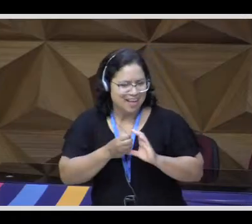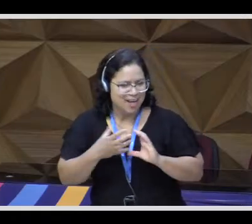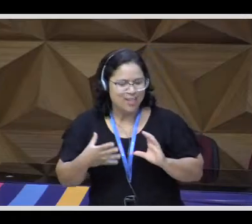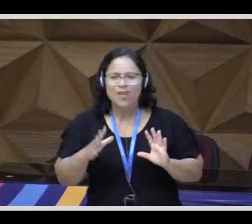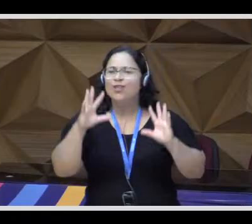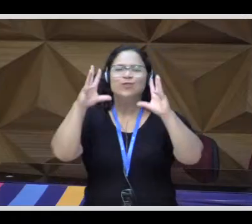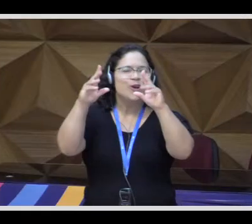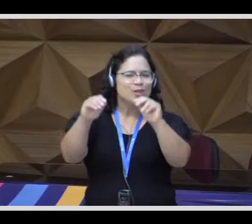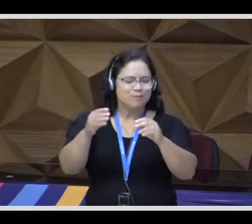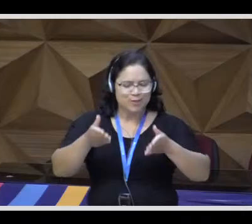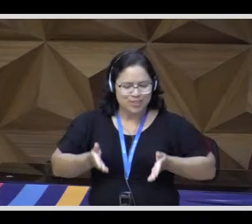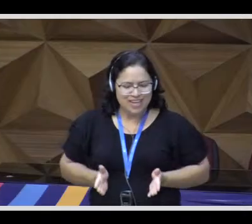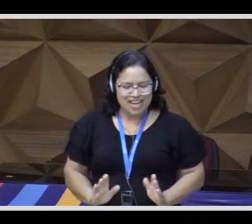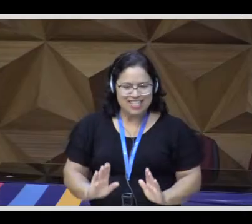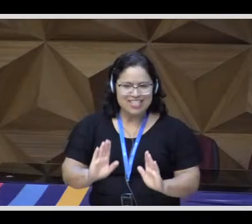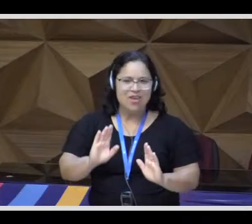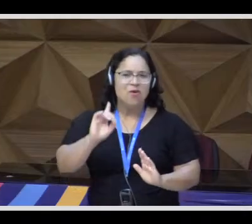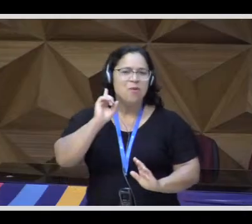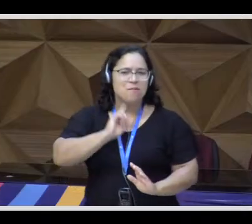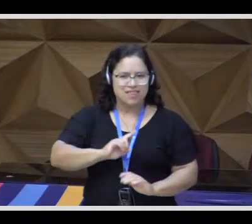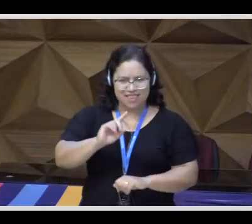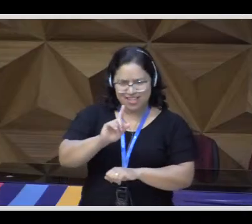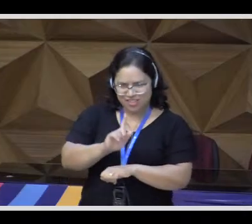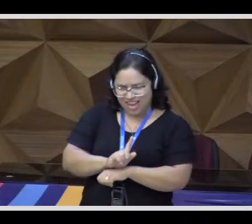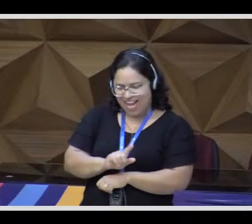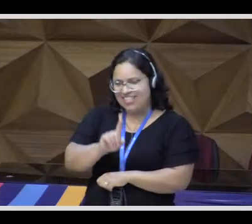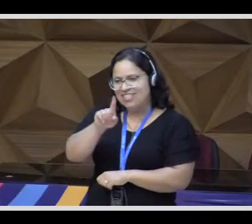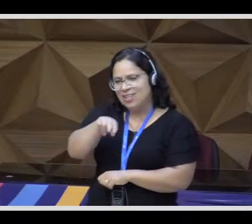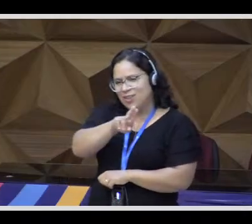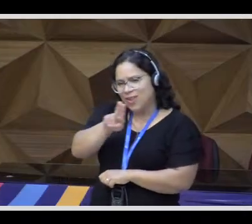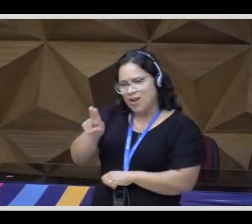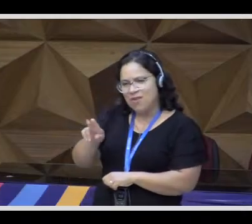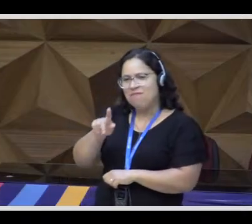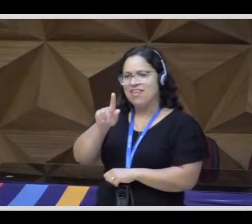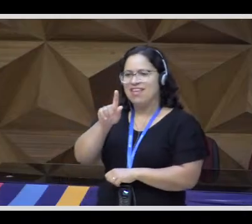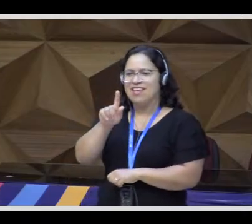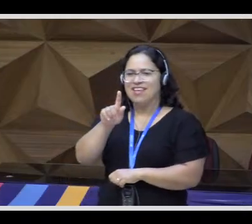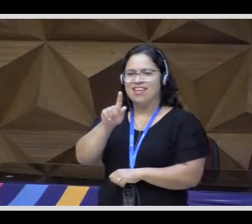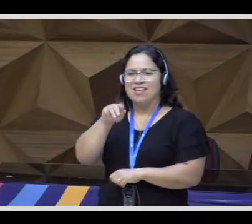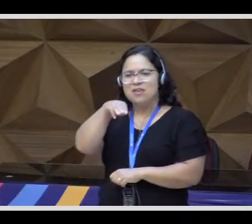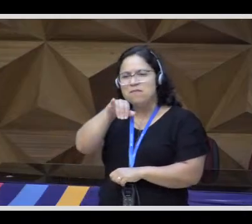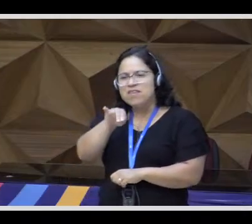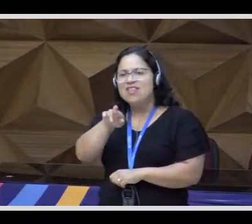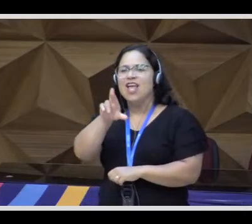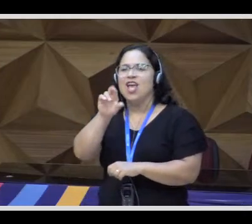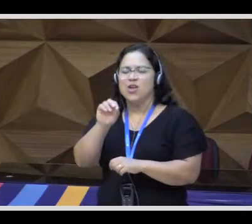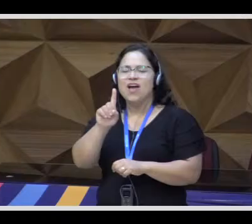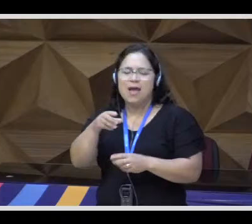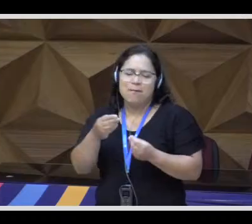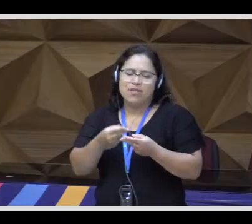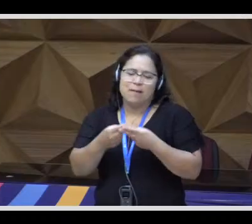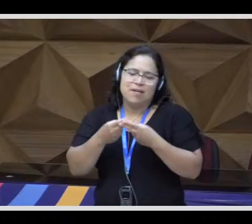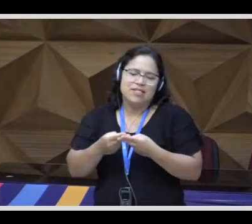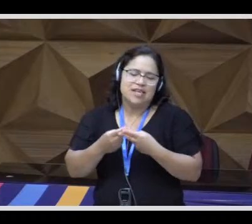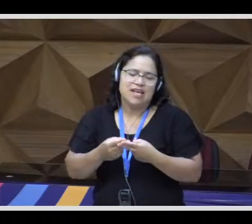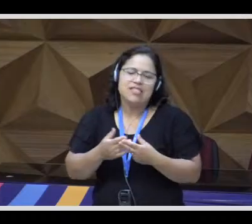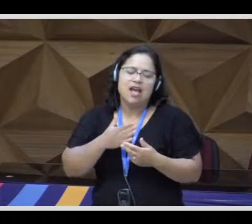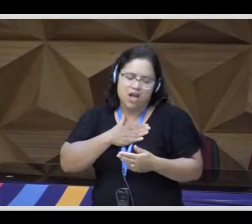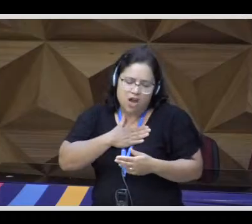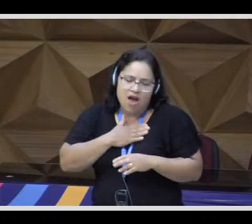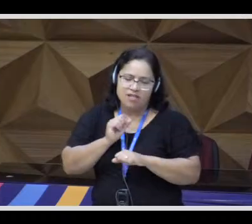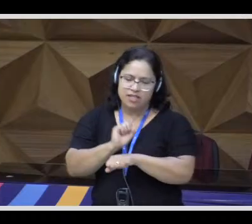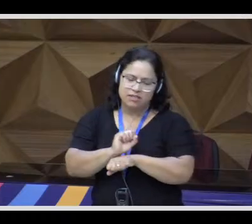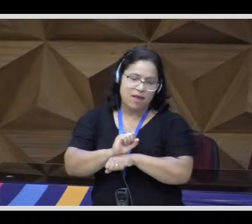mineiros. We are very patient. We like to wait. You know, we don't like to fight. So I was like, you know what?